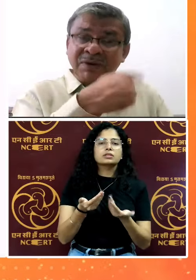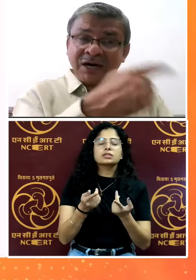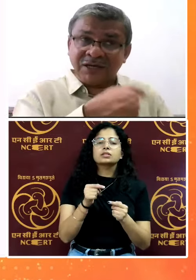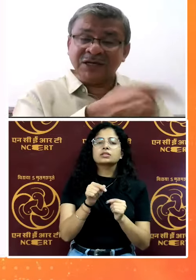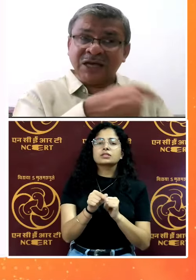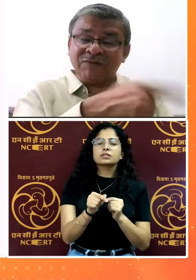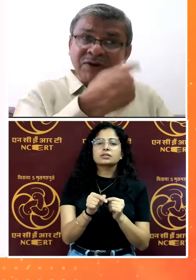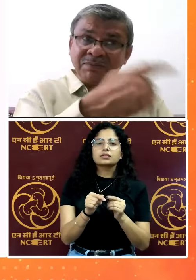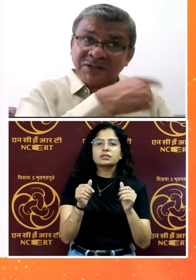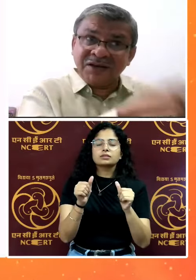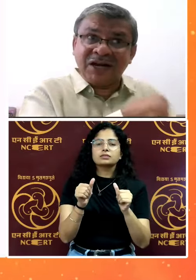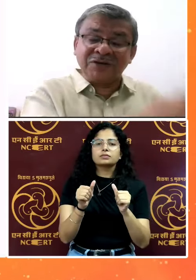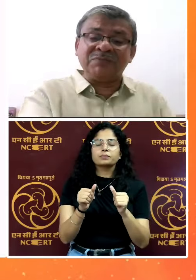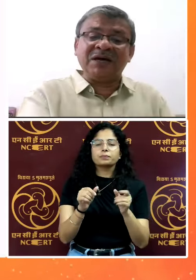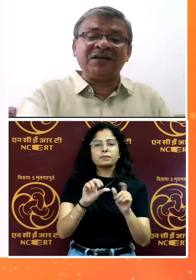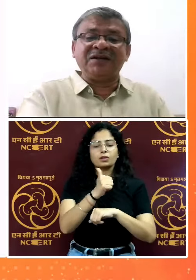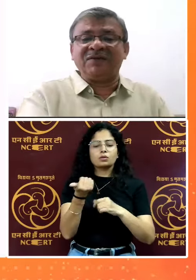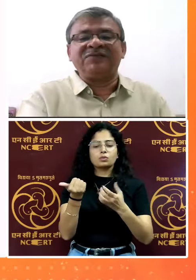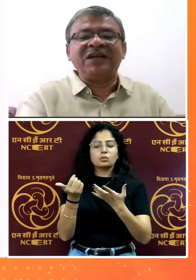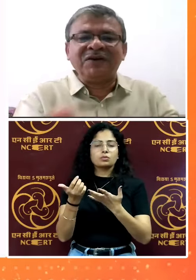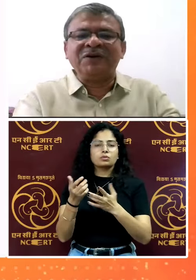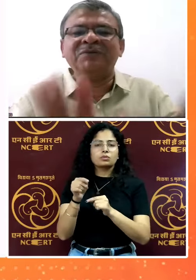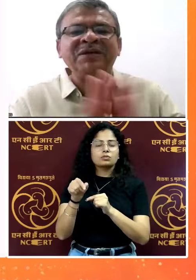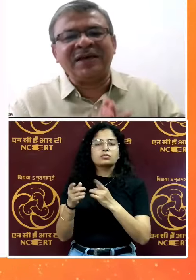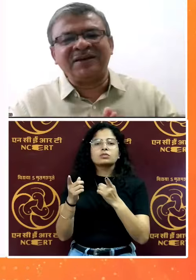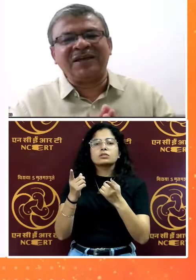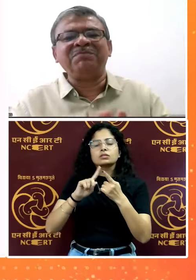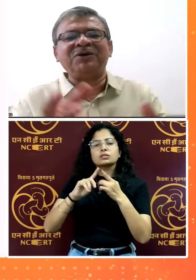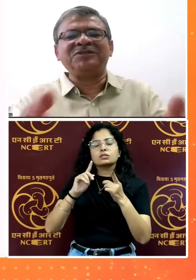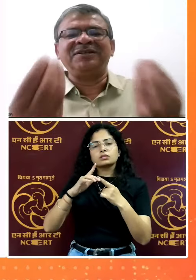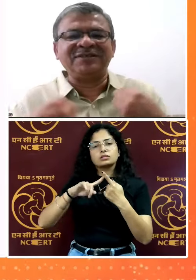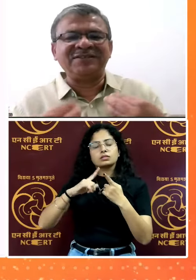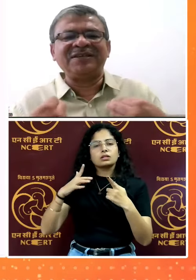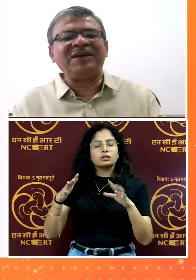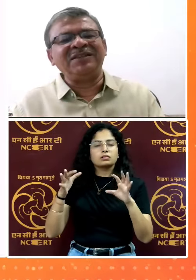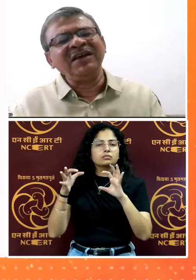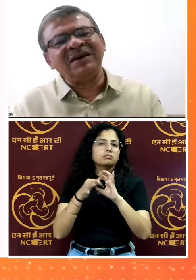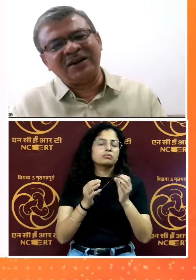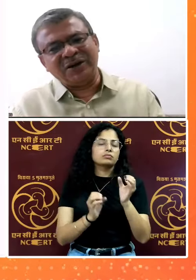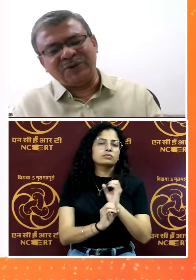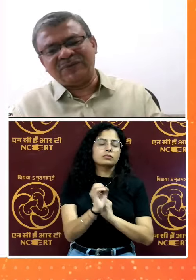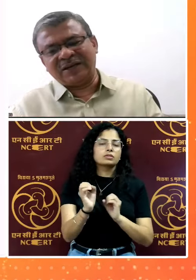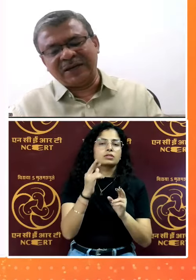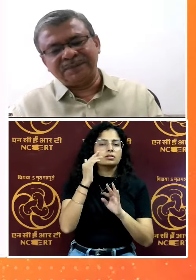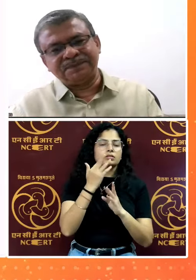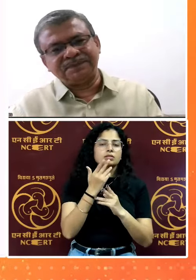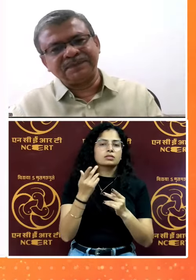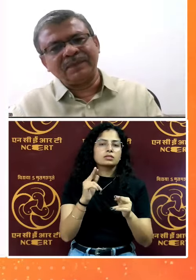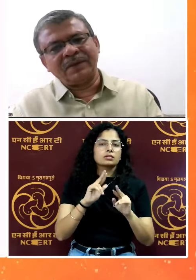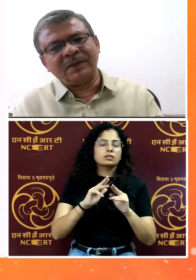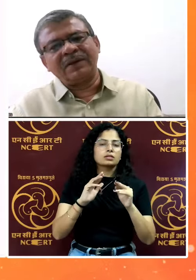loop system, from other electromagnetic waves, that will not be there here because it is receiving the radio signal.